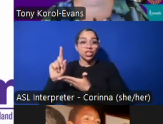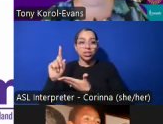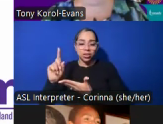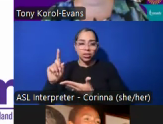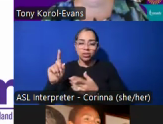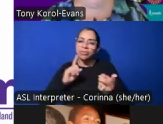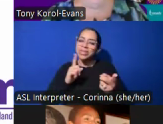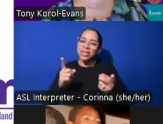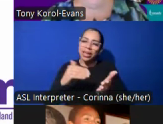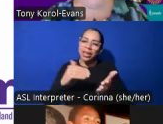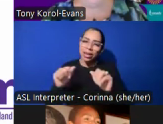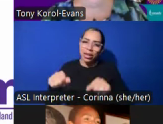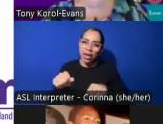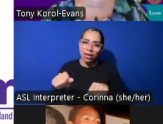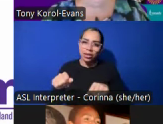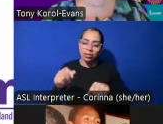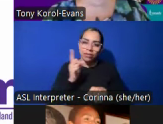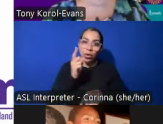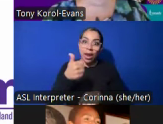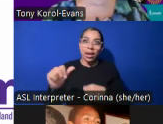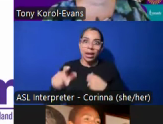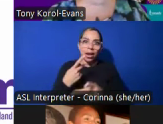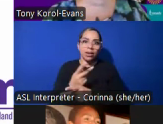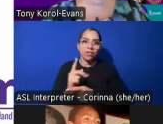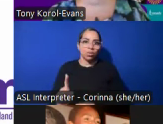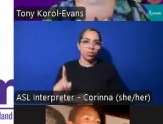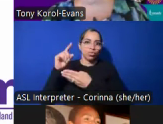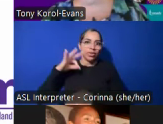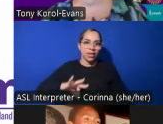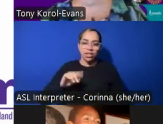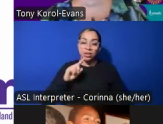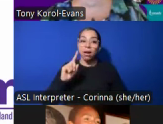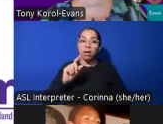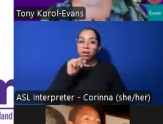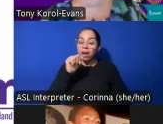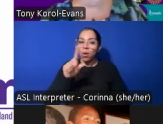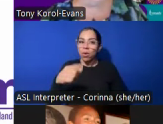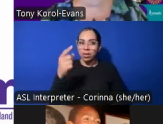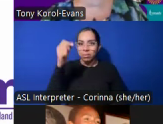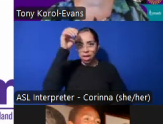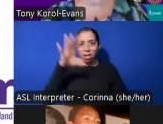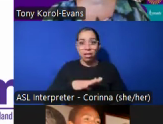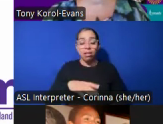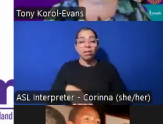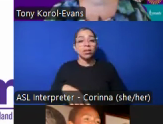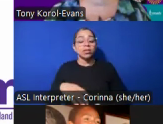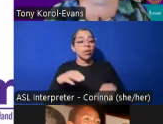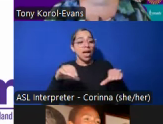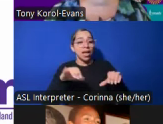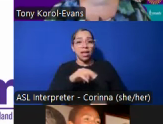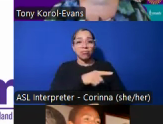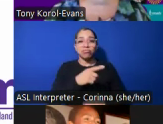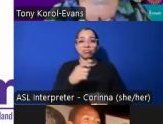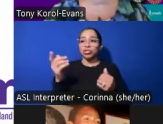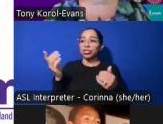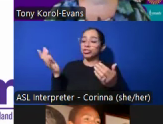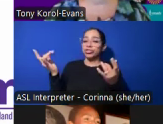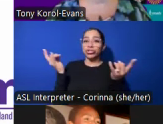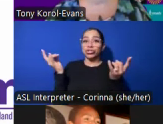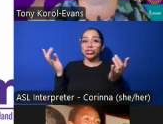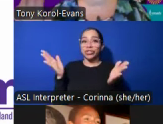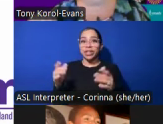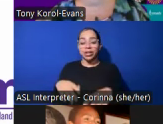privilege, not just male privilege. Here it says male privilege, treating somebody like a servant, making all the big decisions.